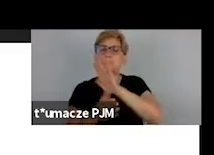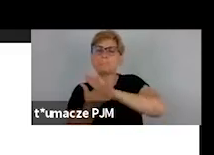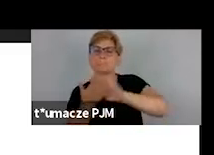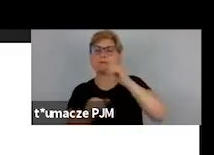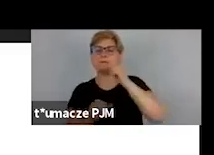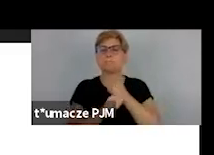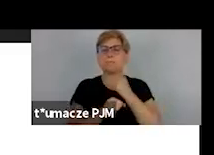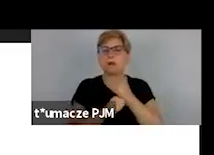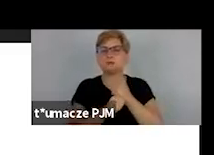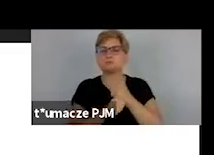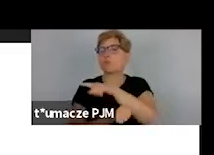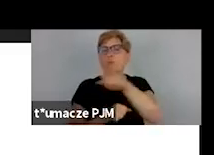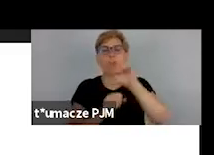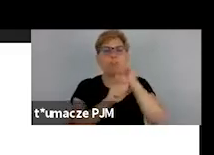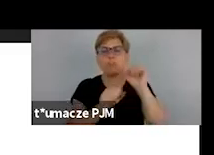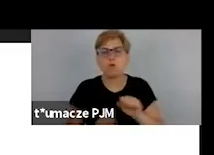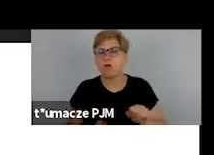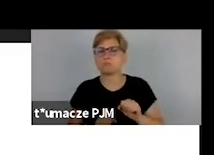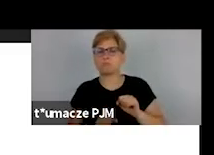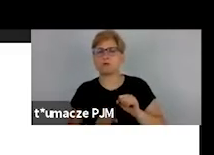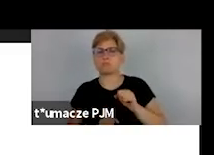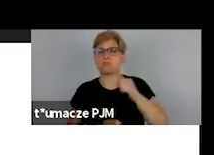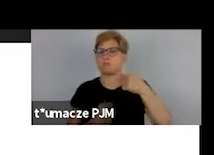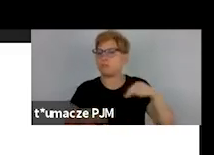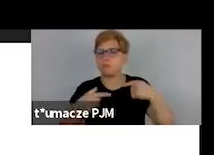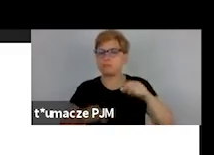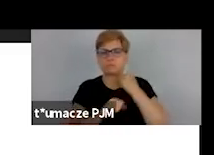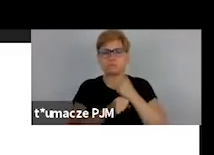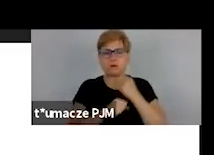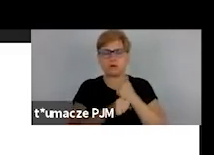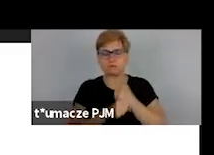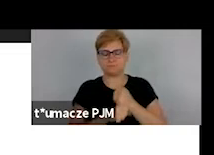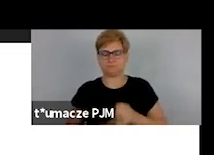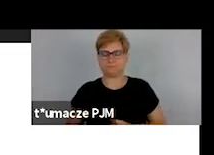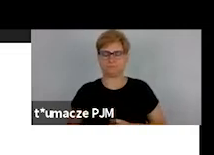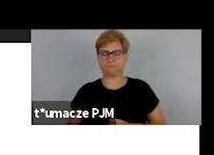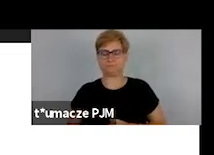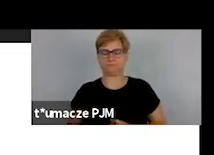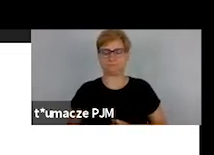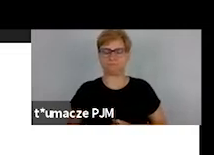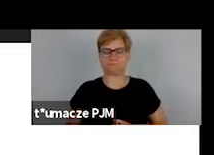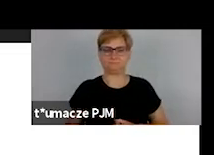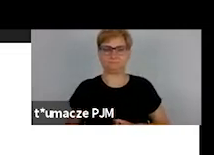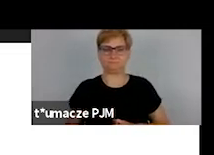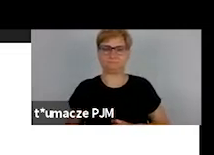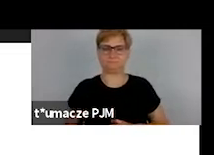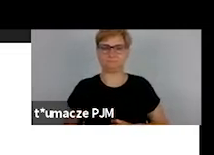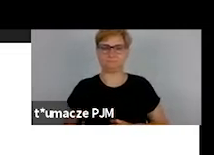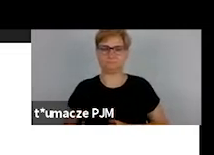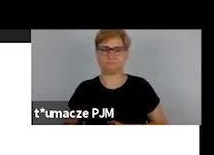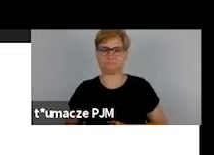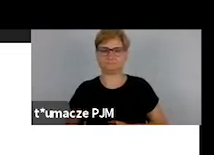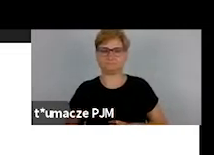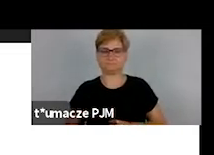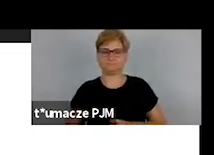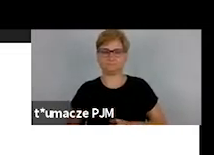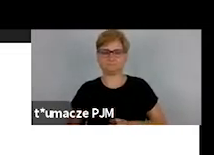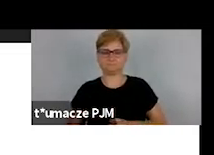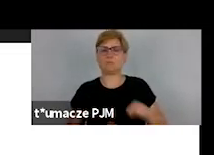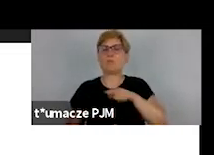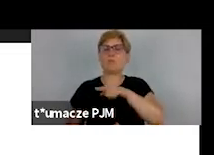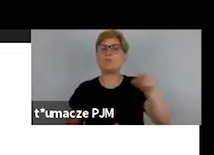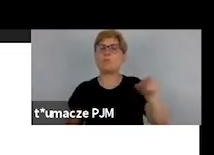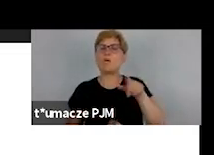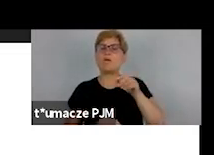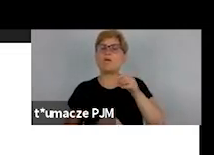against women in the last 12 months. Either they had raped a woman, or they had beaten a woman, or they had done both. And in some